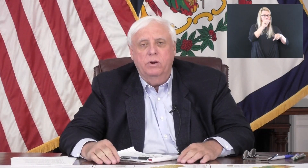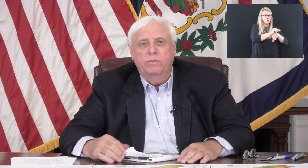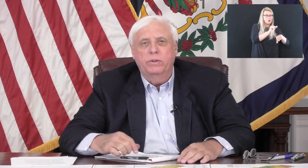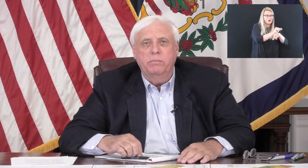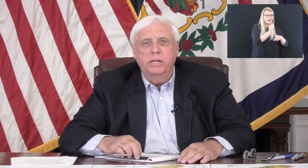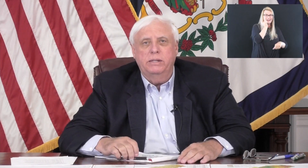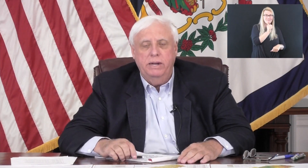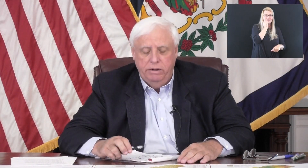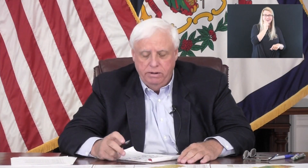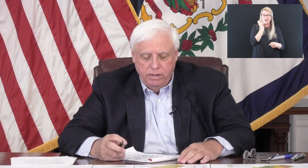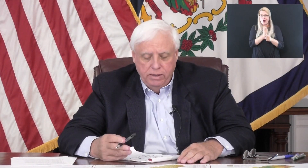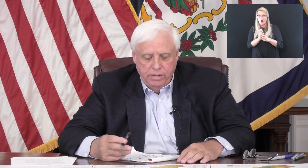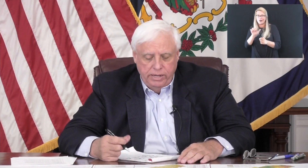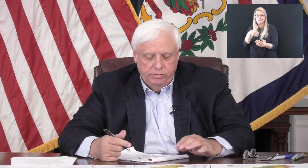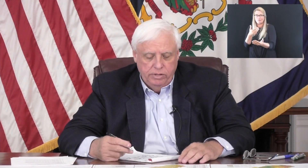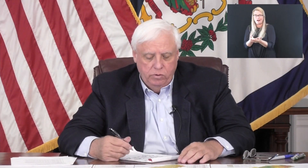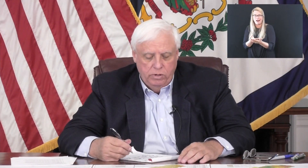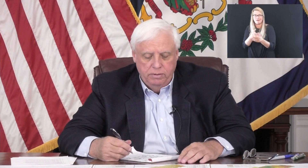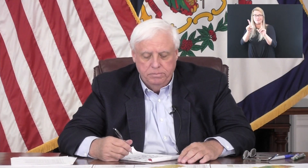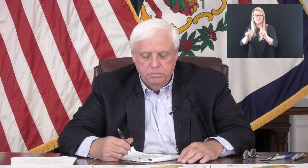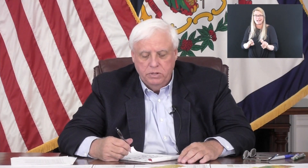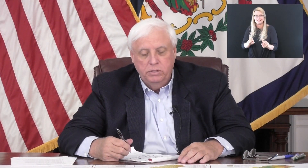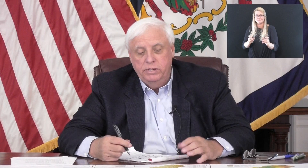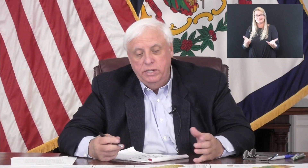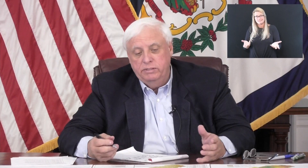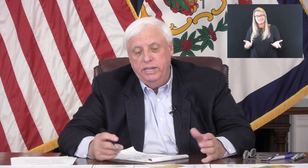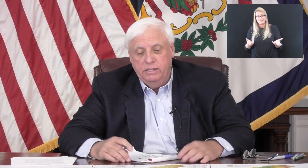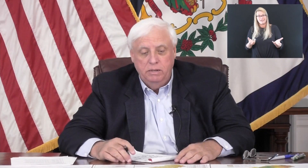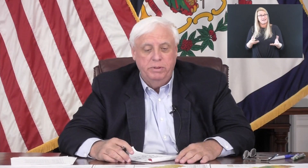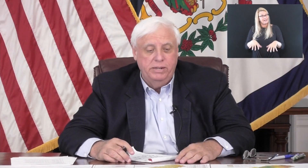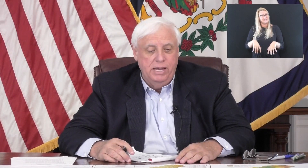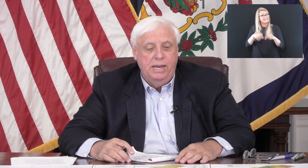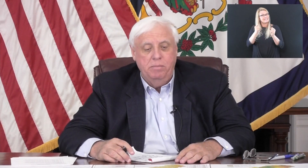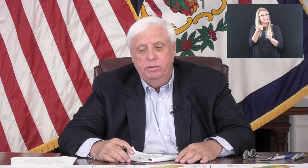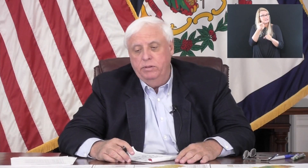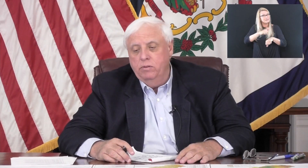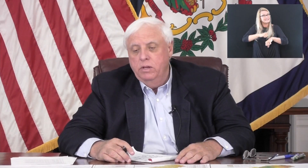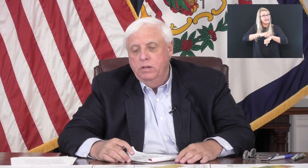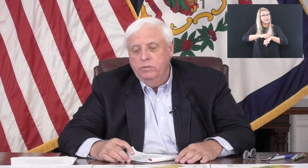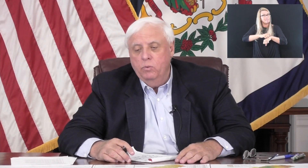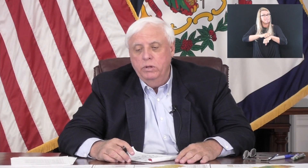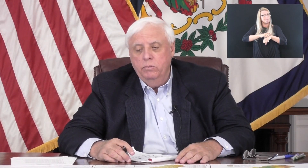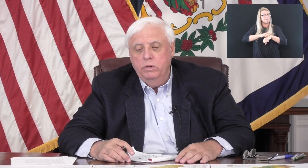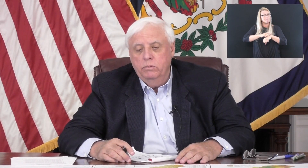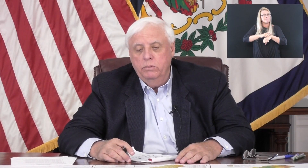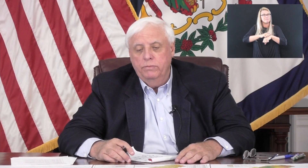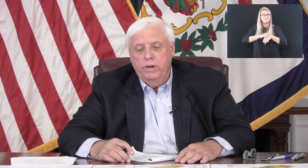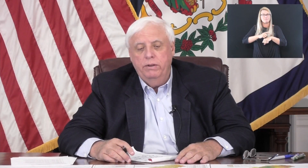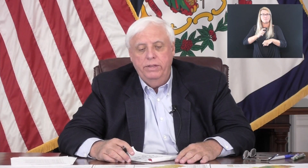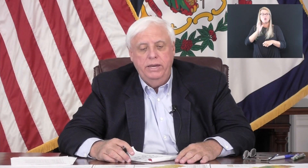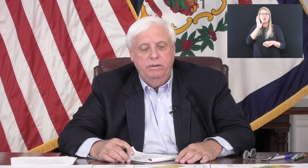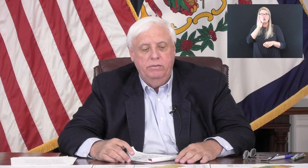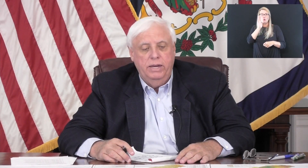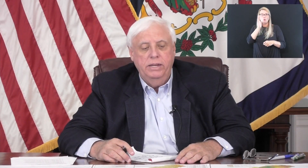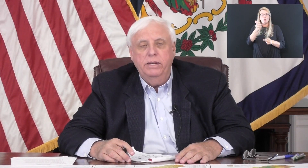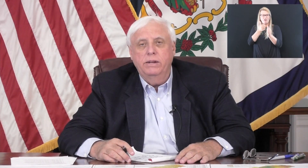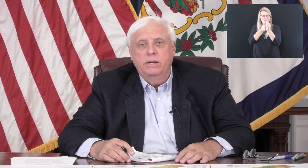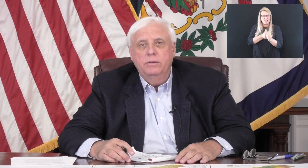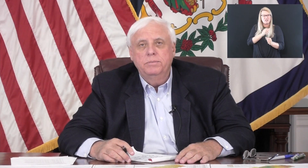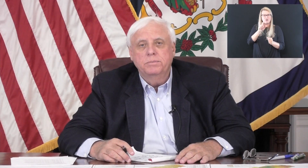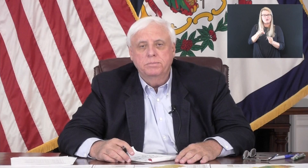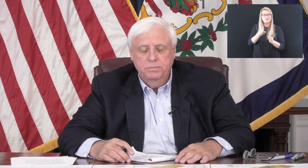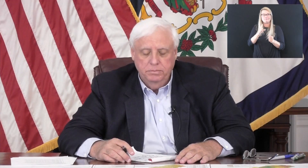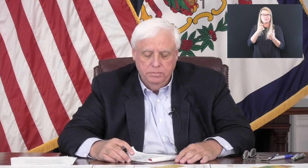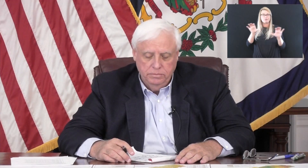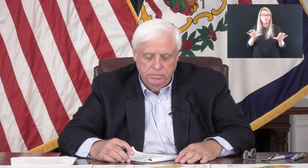everything. It's hard for them to get there, and so because it does take a little bit of time, and so we'll follow that and try to get it